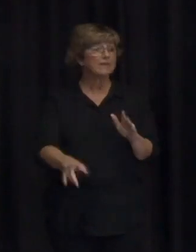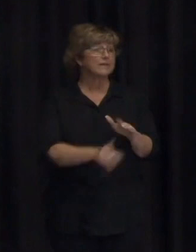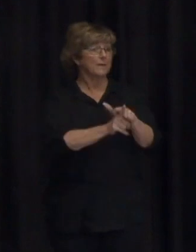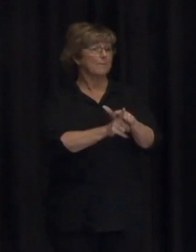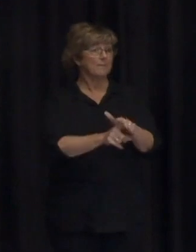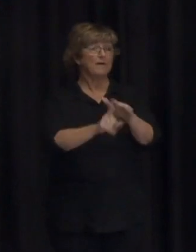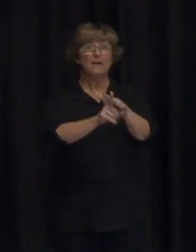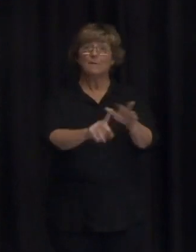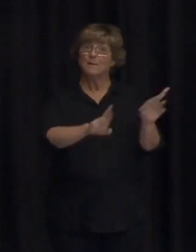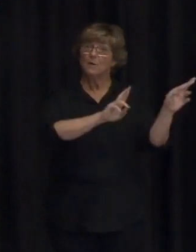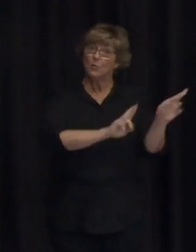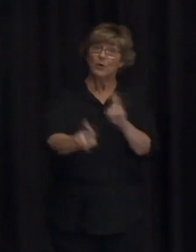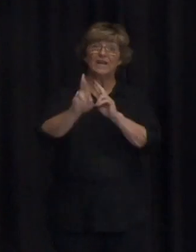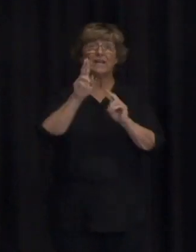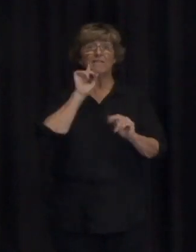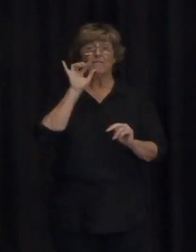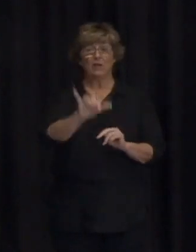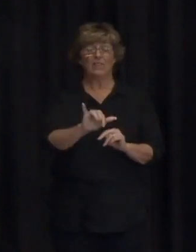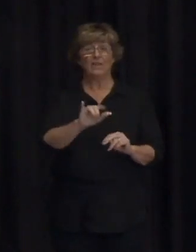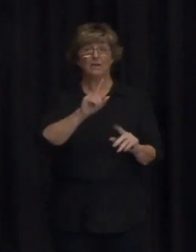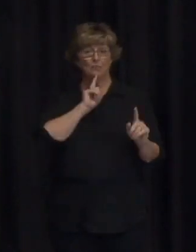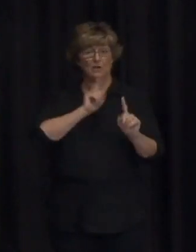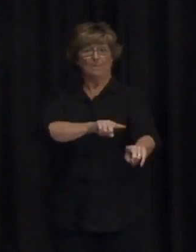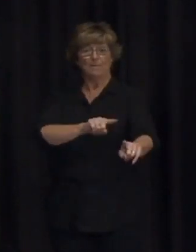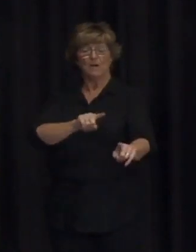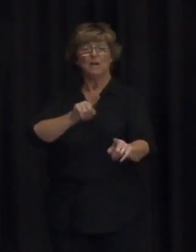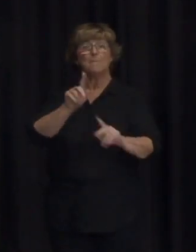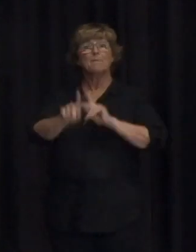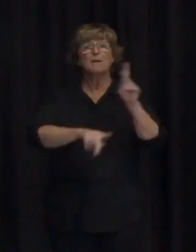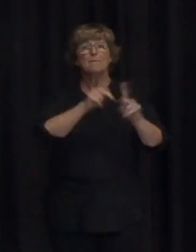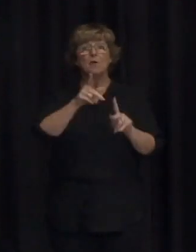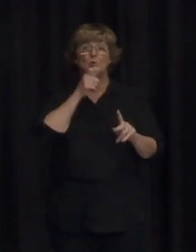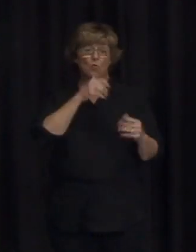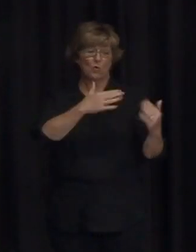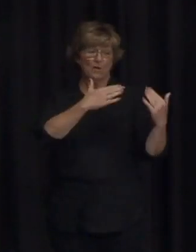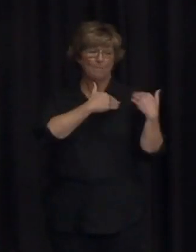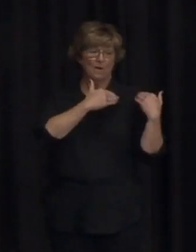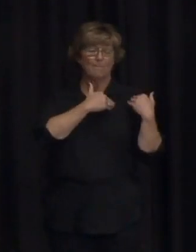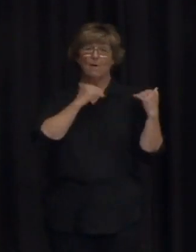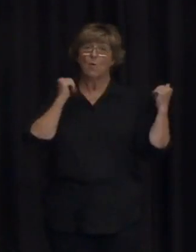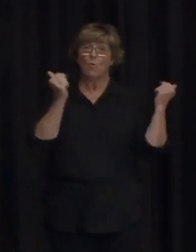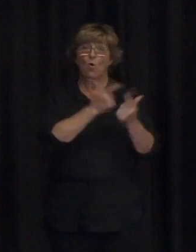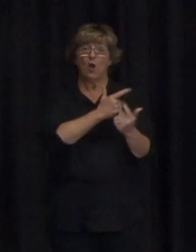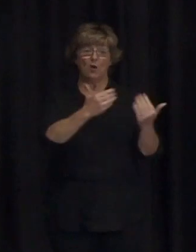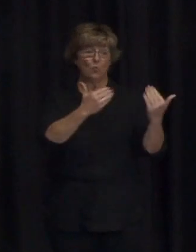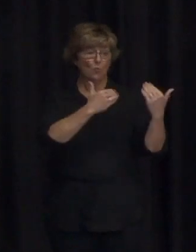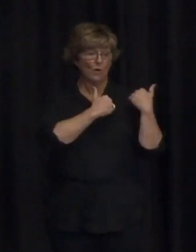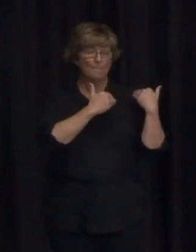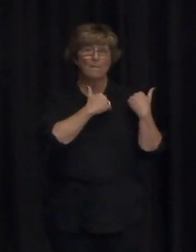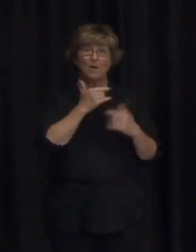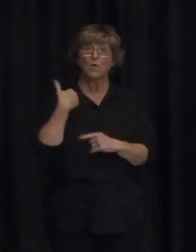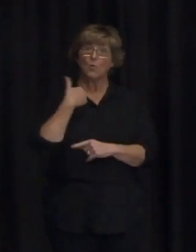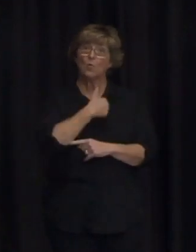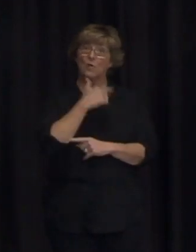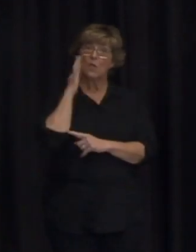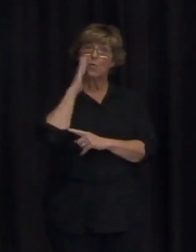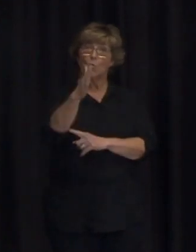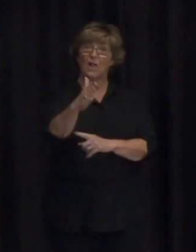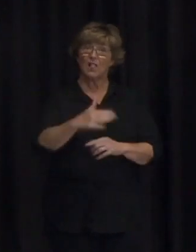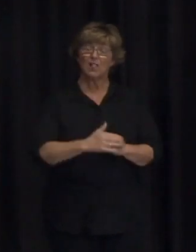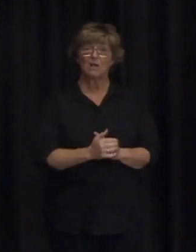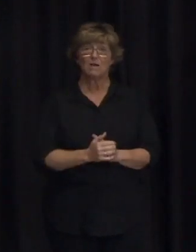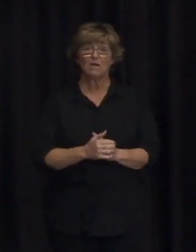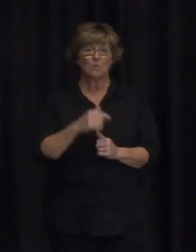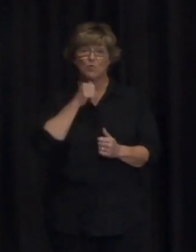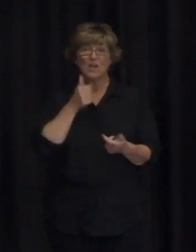We have to be prepared for that so that we respond to the people that we are responsible for, that we are all responsible for, and we will. Because we are